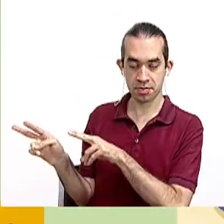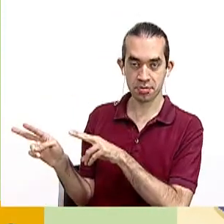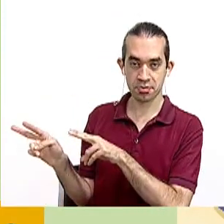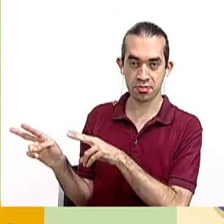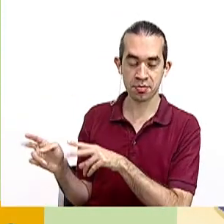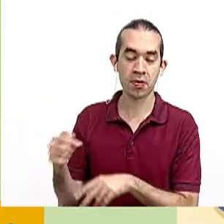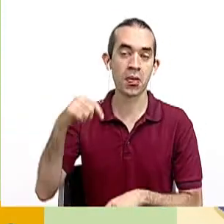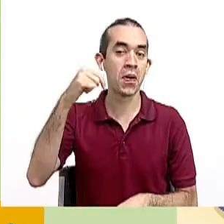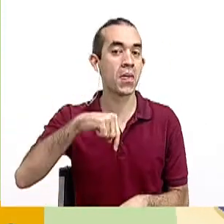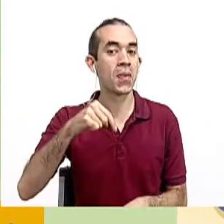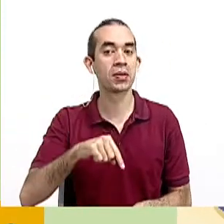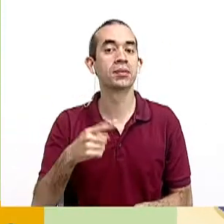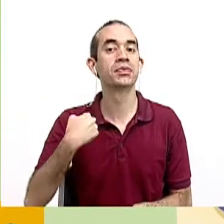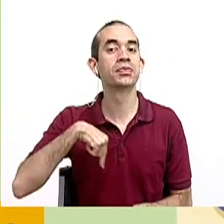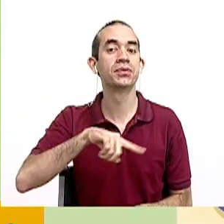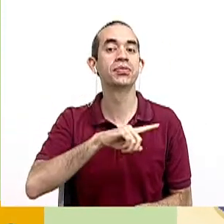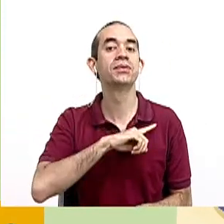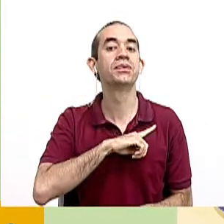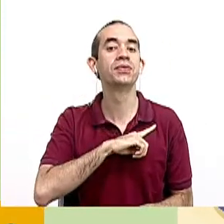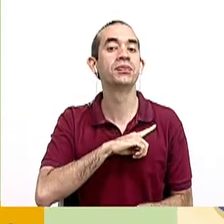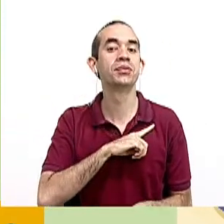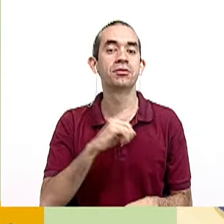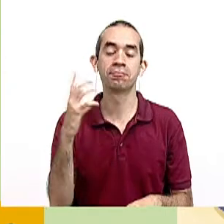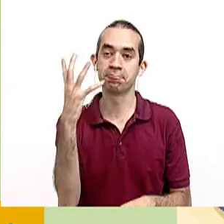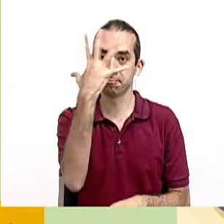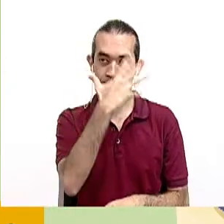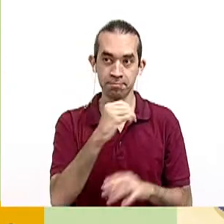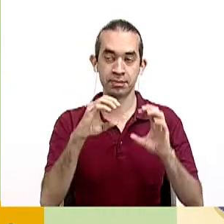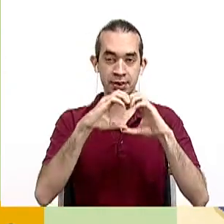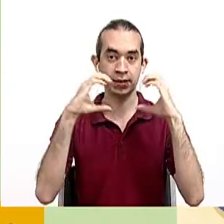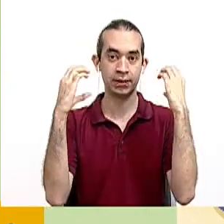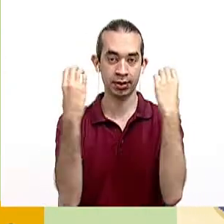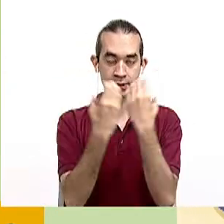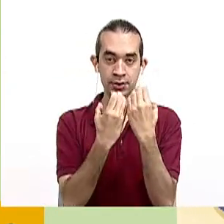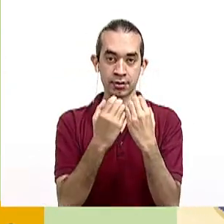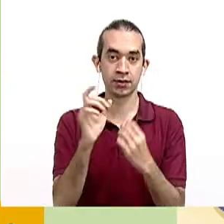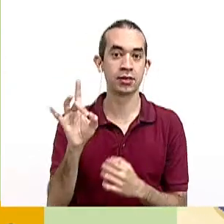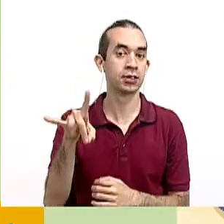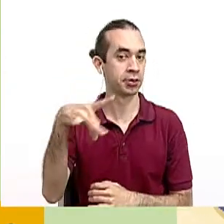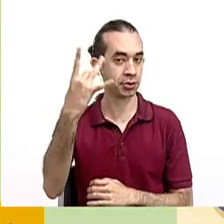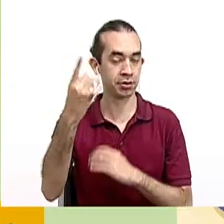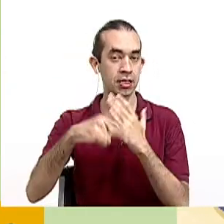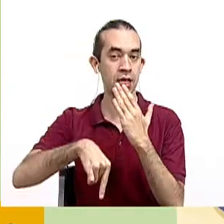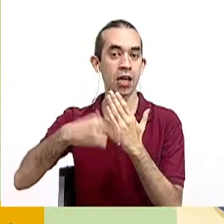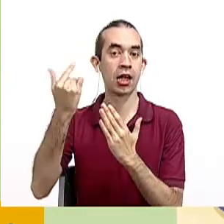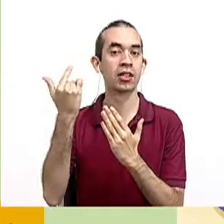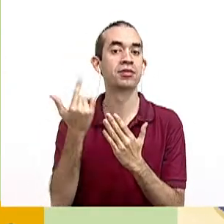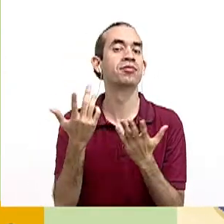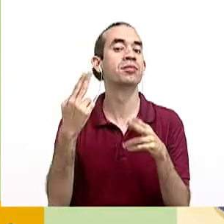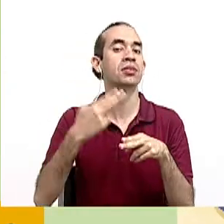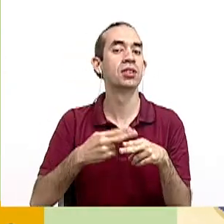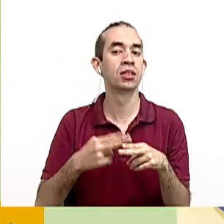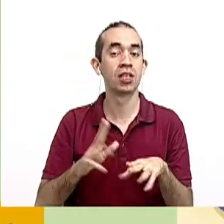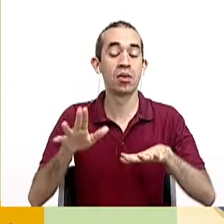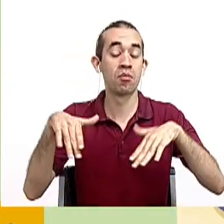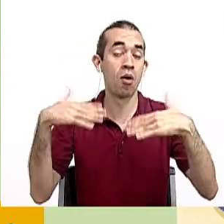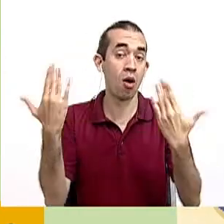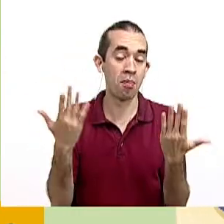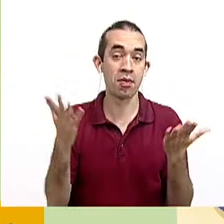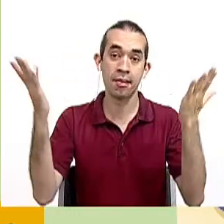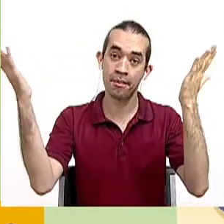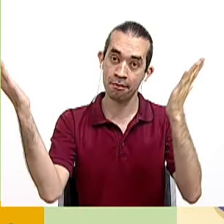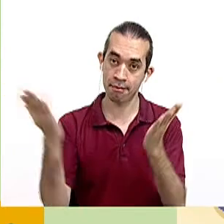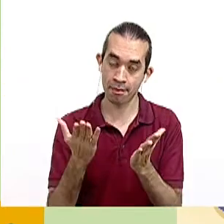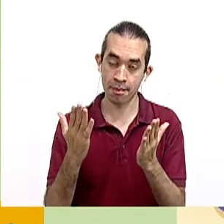and today we are going to have a beautiful lesson for 8th grade called Welcome to